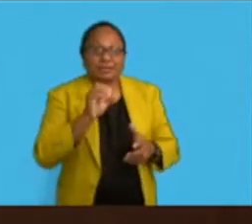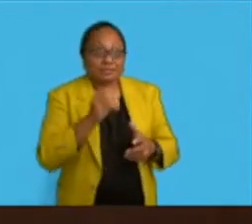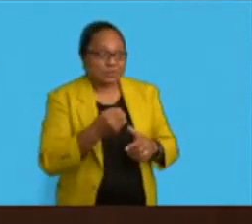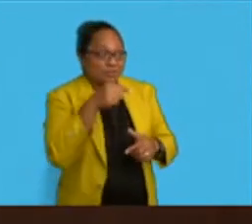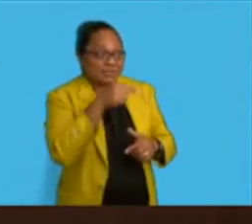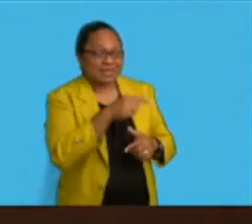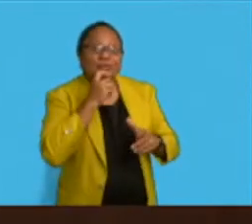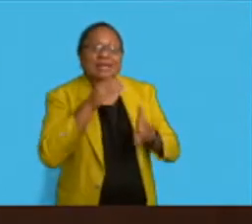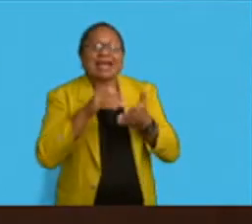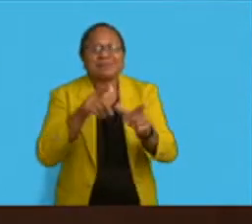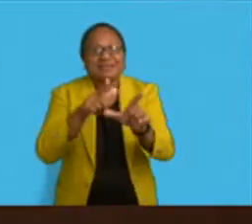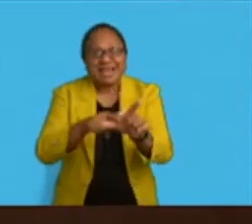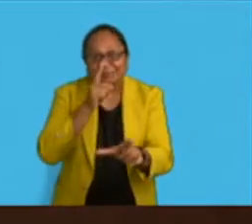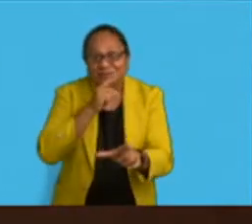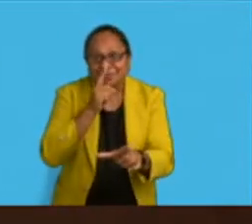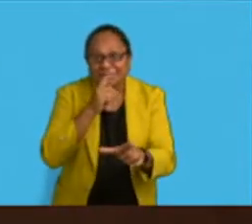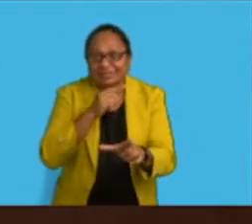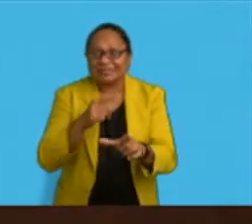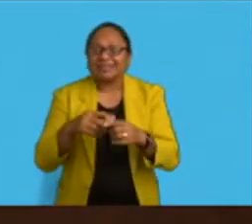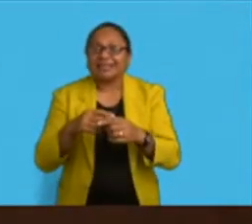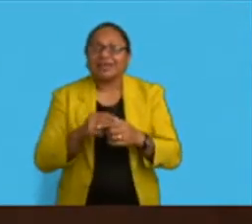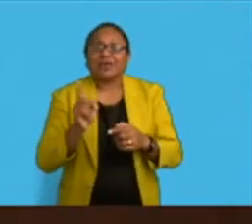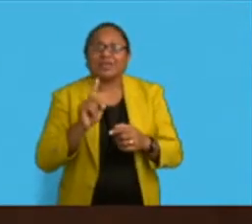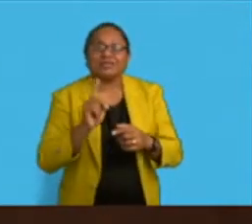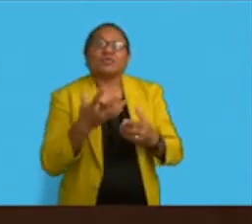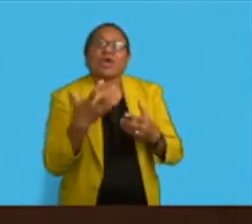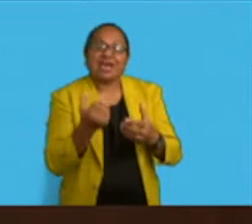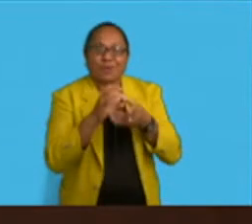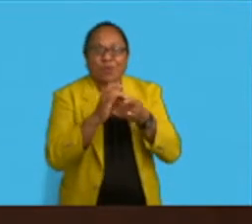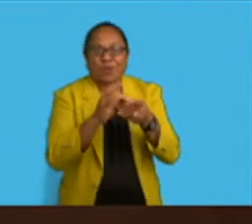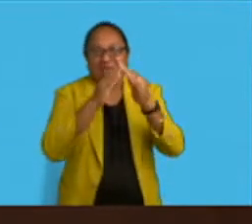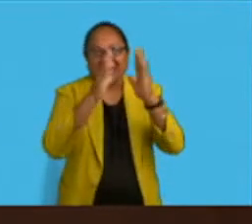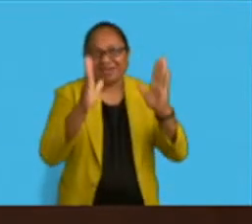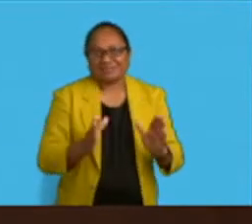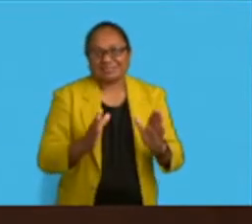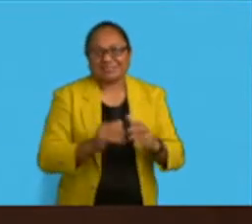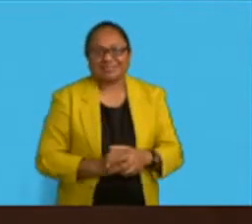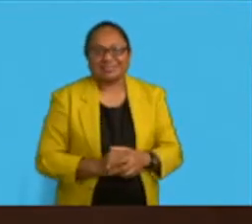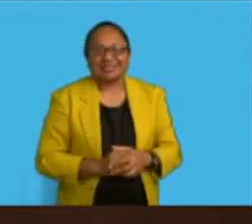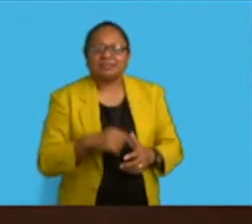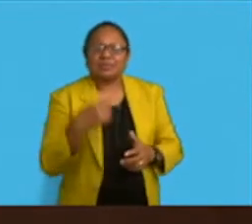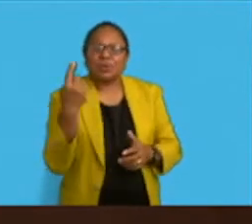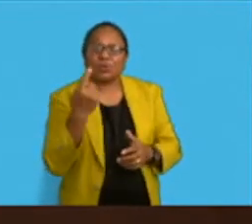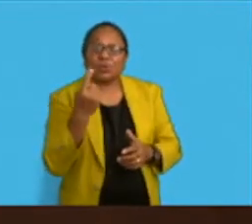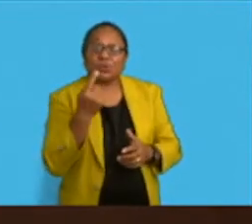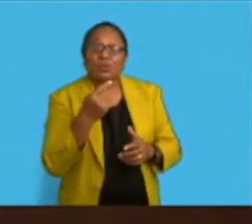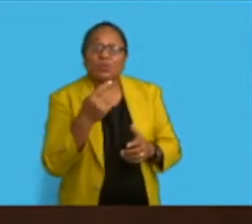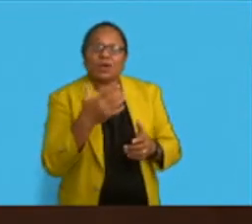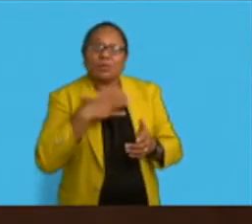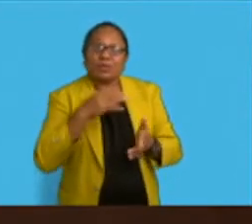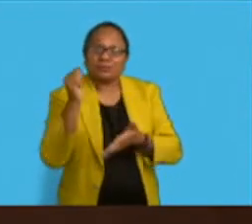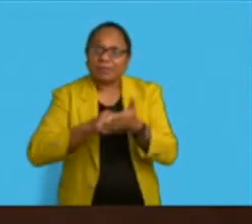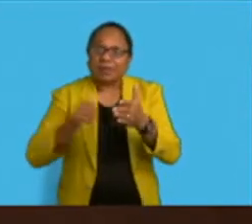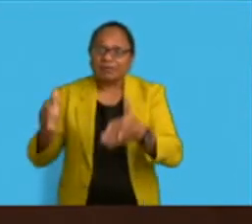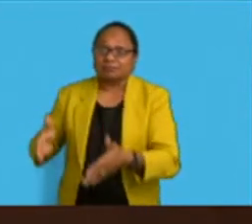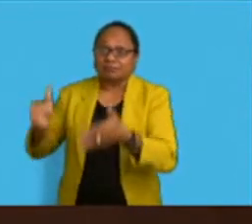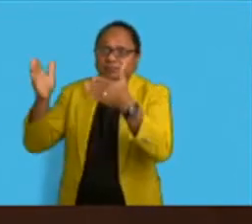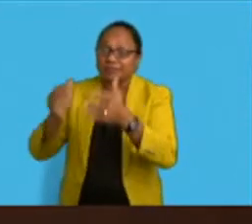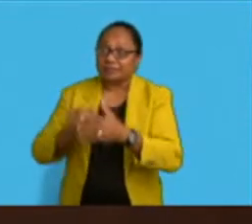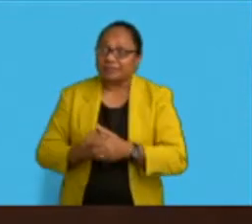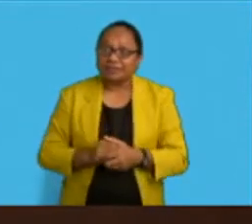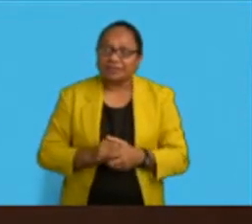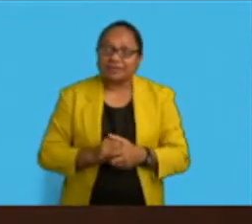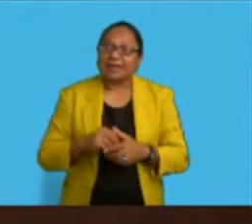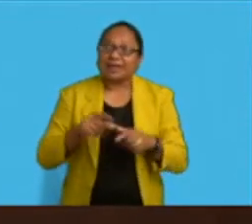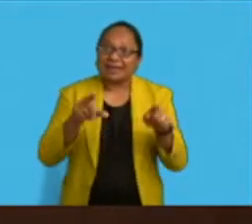new families, and all those who have long waited for this chance to own their own homes. And anyone who does purchase strata apartments through approved home developers,